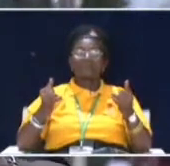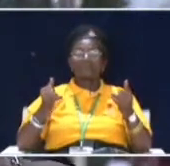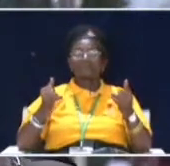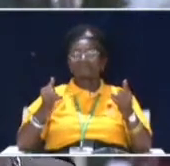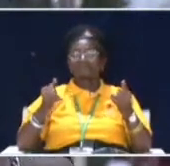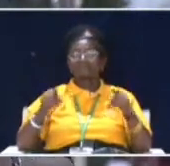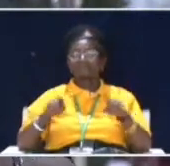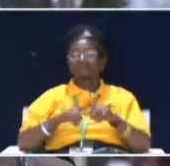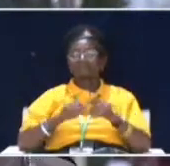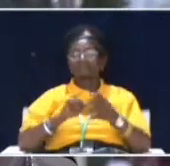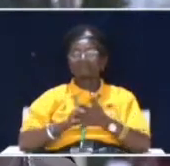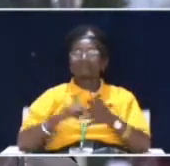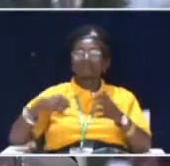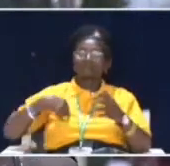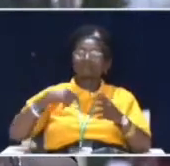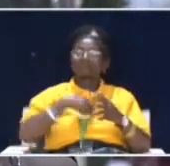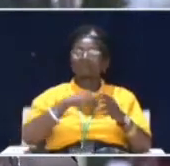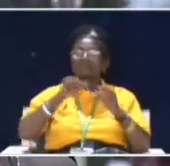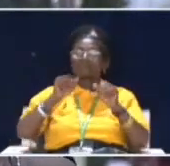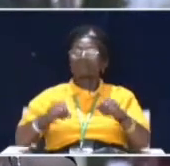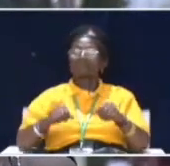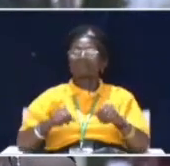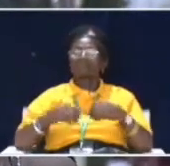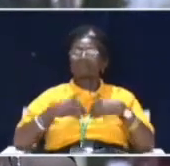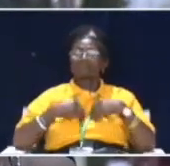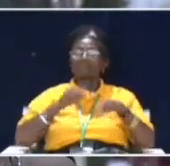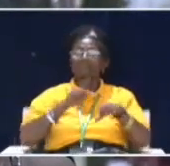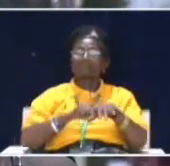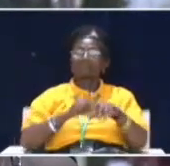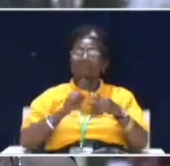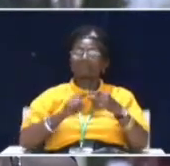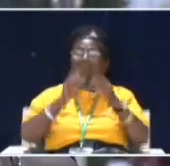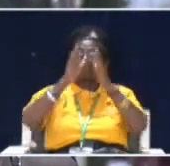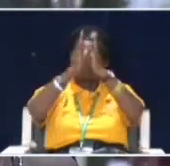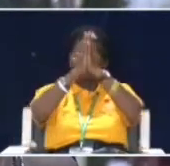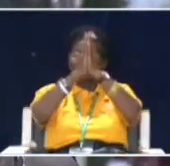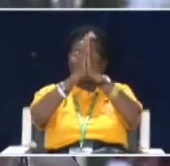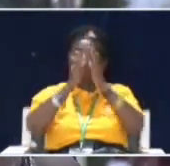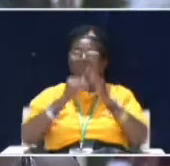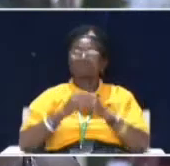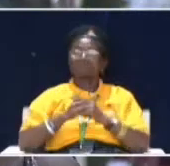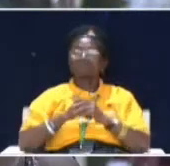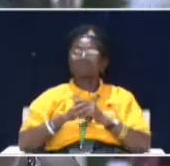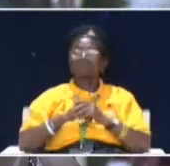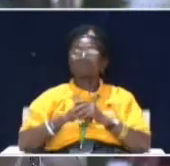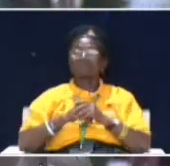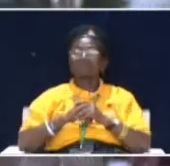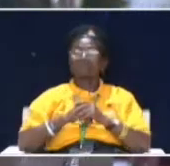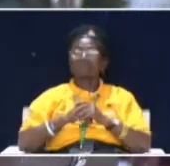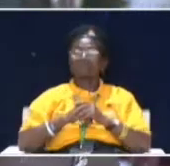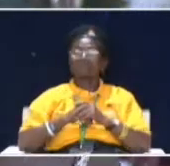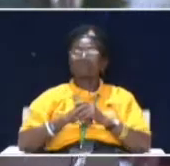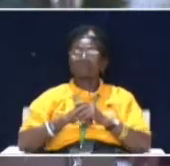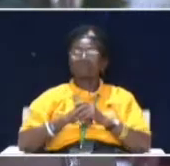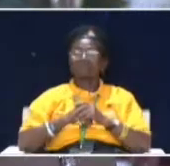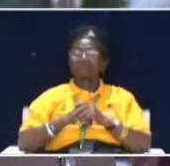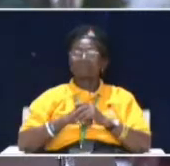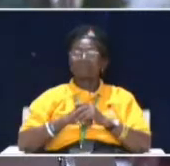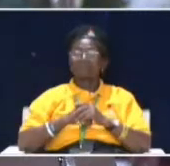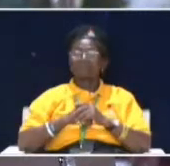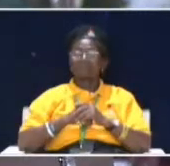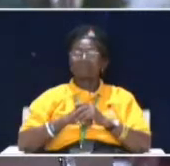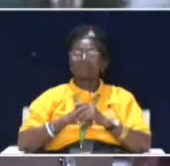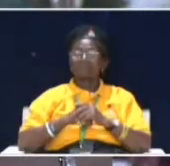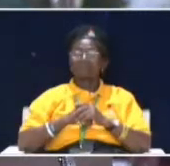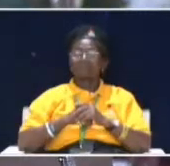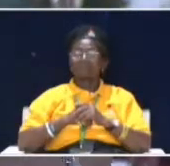so that we can have time to pray and ki a le ba ni akoko for other things, lati le gbadura ati lati se ohun to